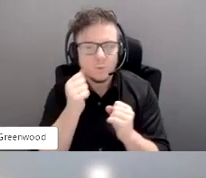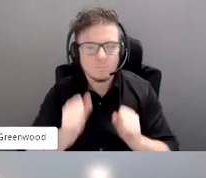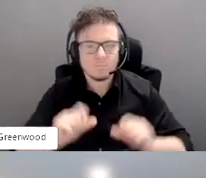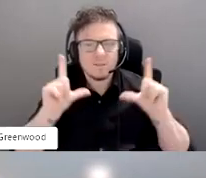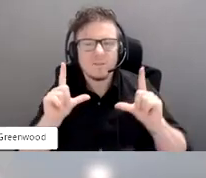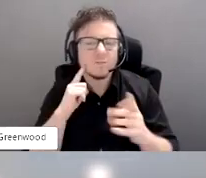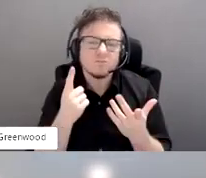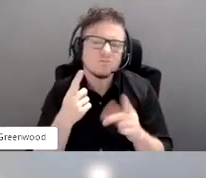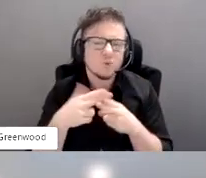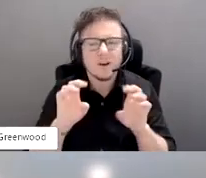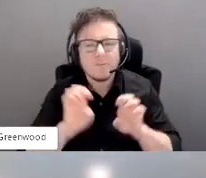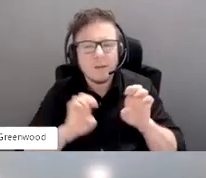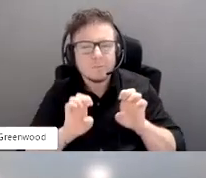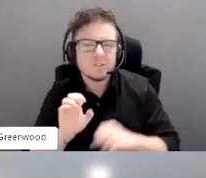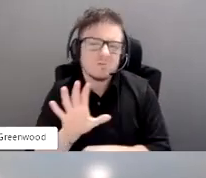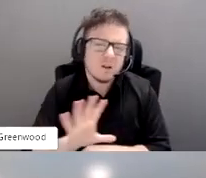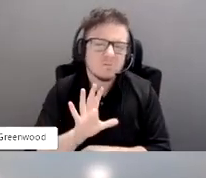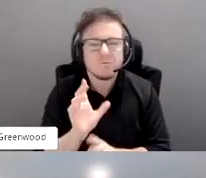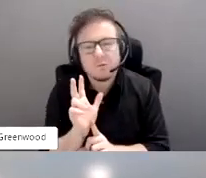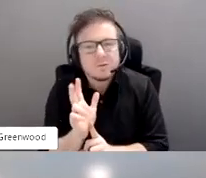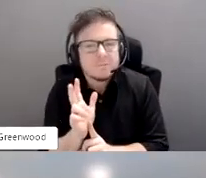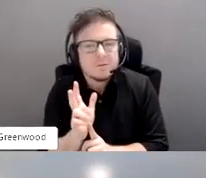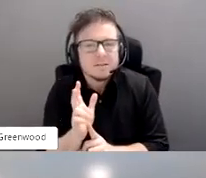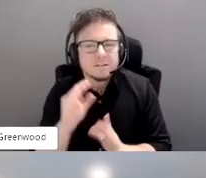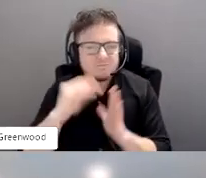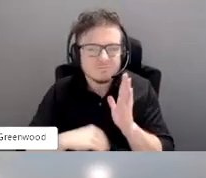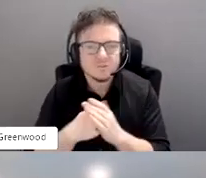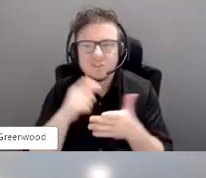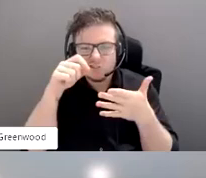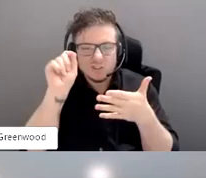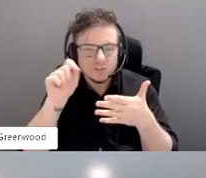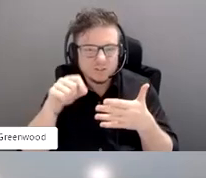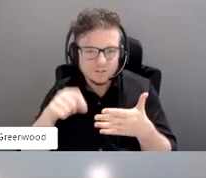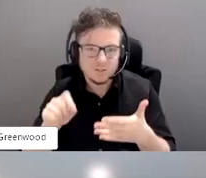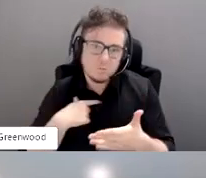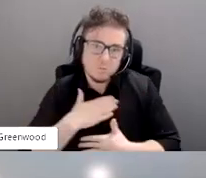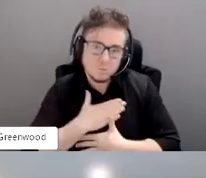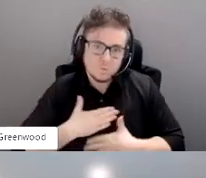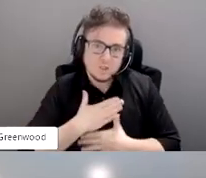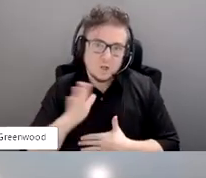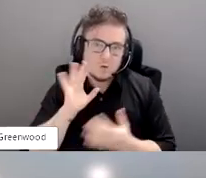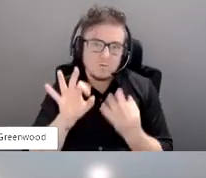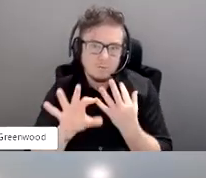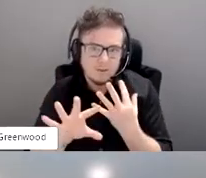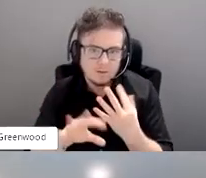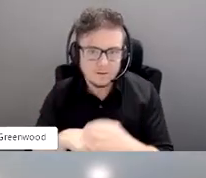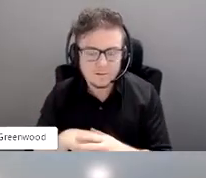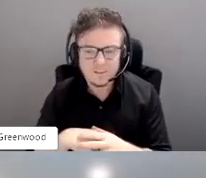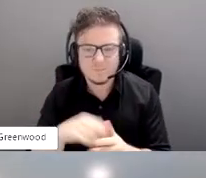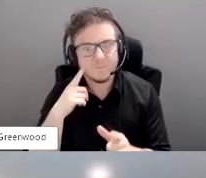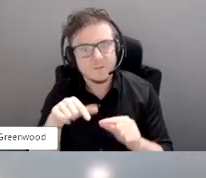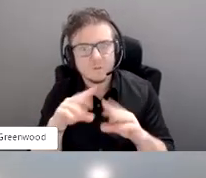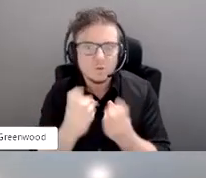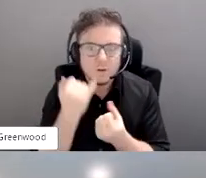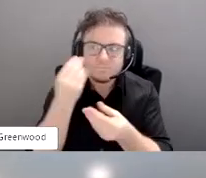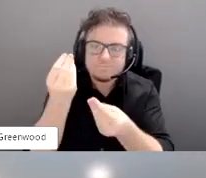probably takes about 3 minutes to complete. Just check off boxes. We do appreciate your feedback from these sessions. Just gives us